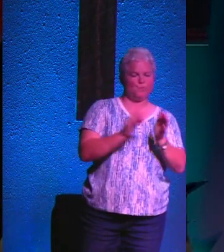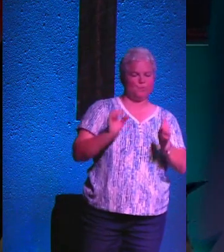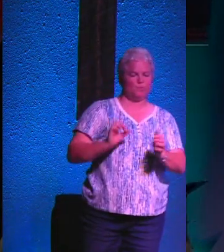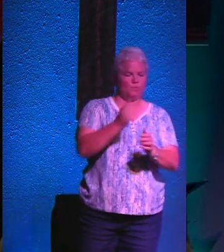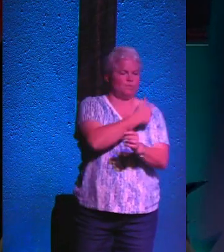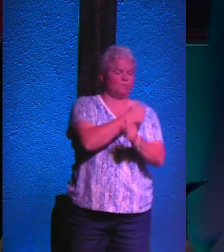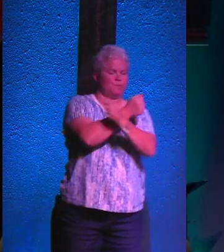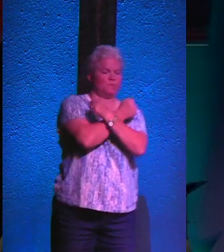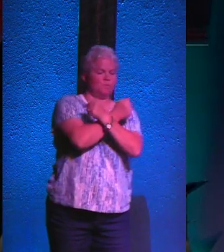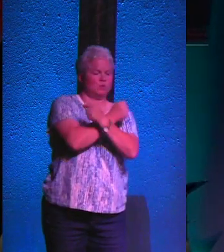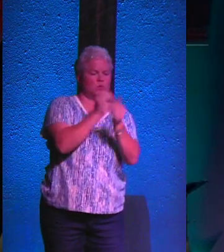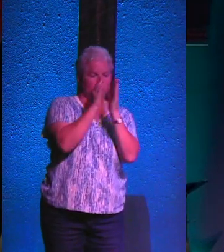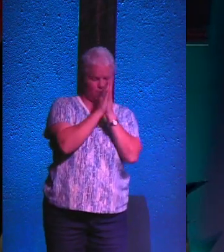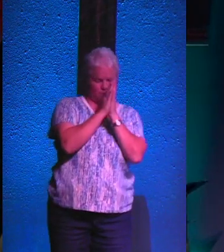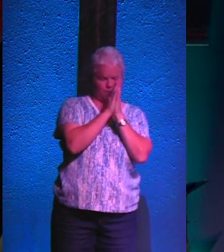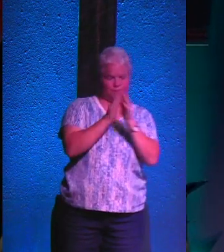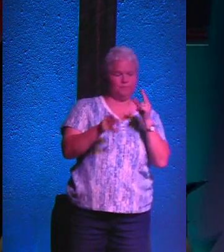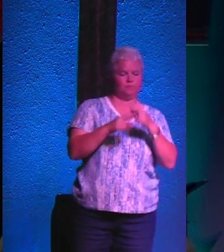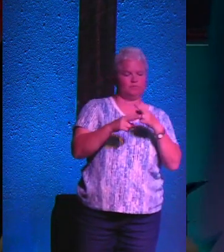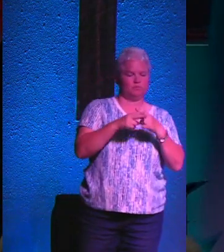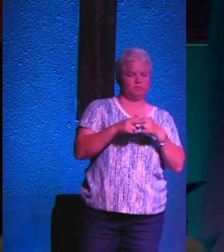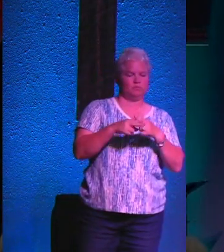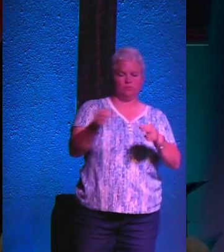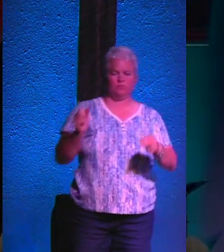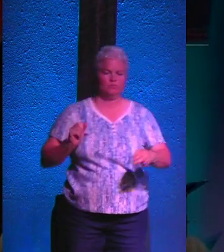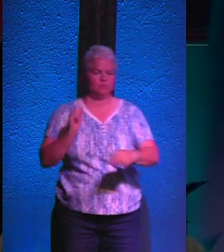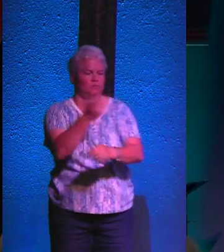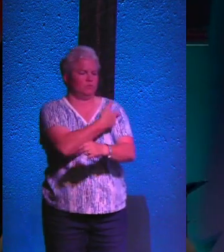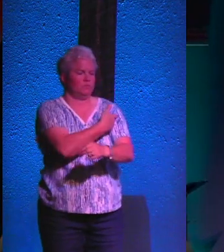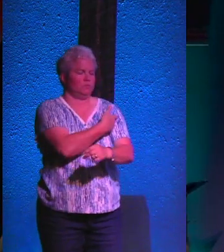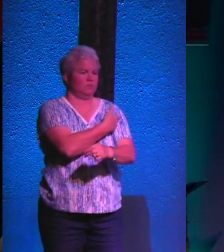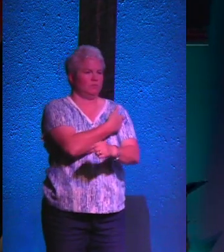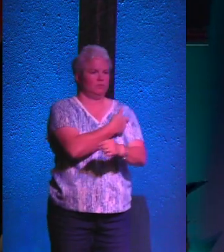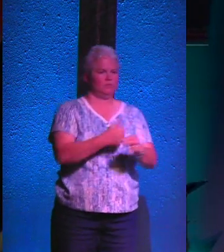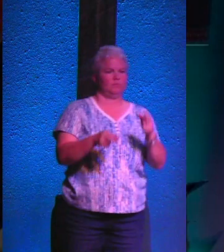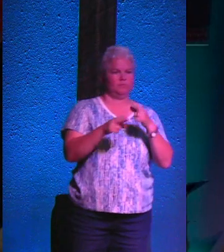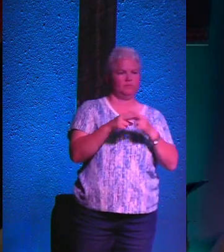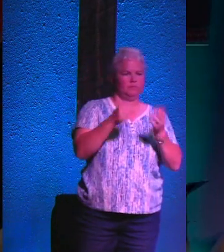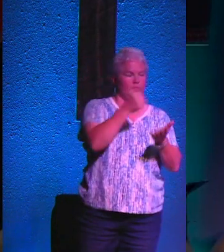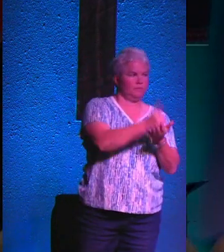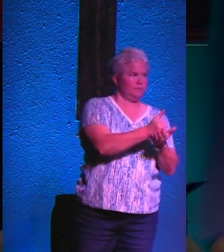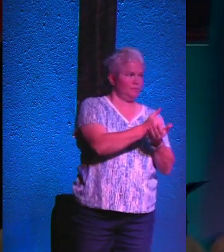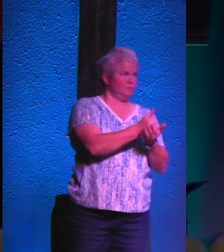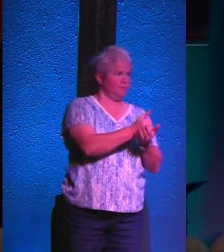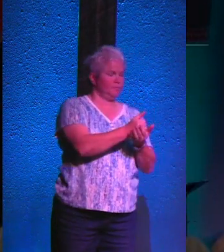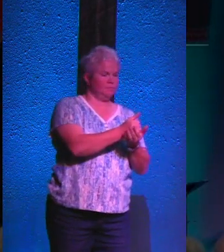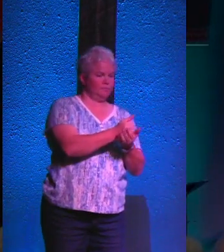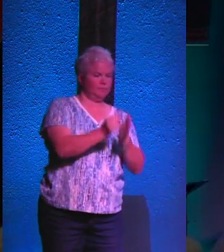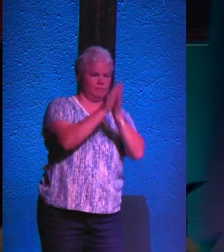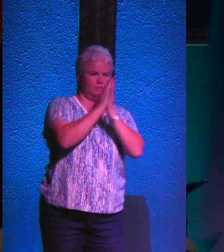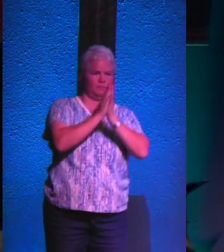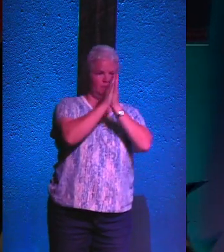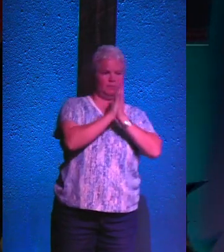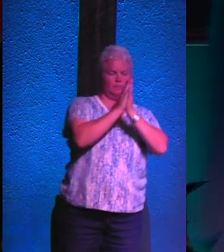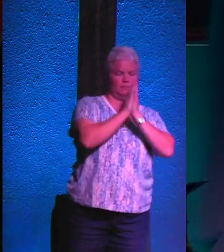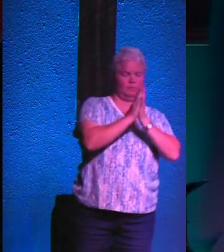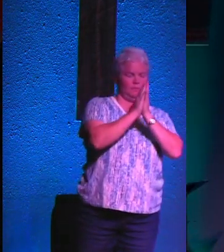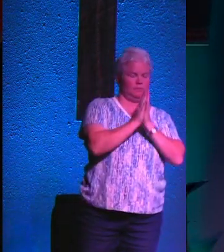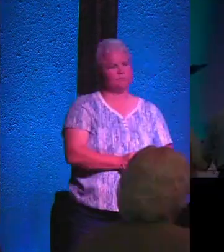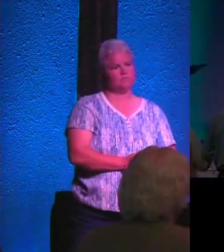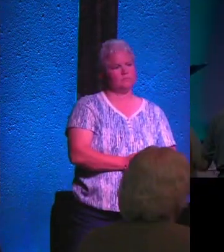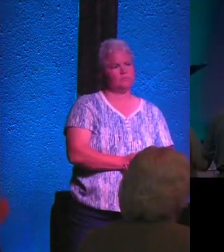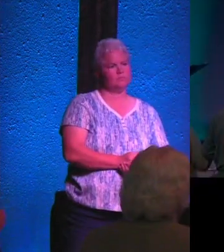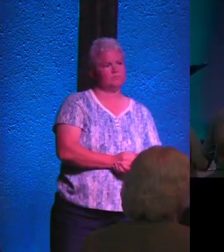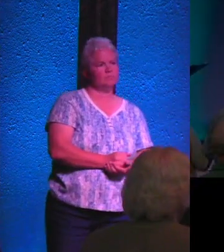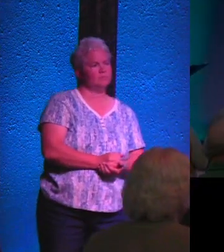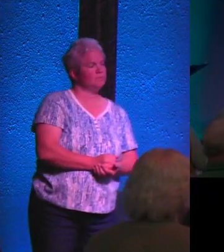love you, and we pray this in your name. And everyone shout it out. Worship, worship with us.